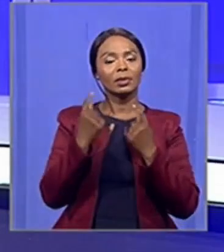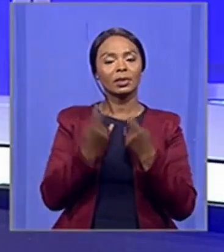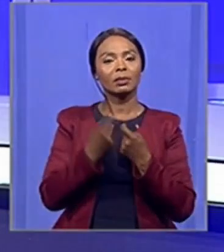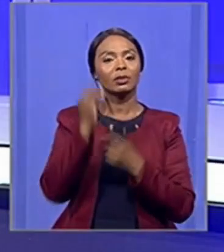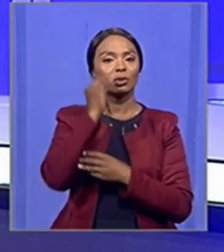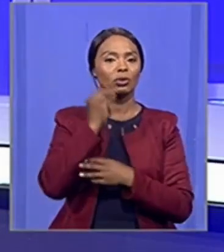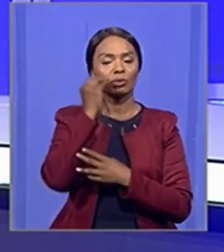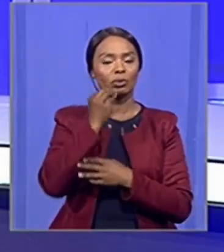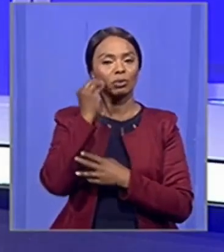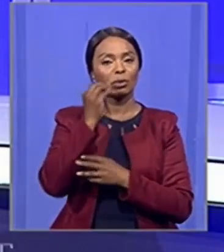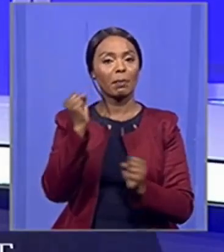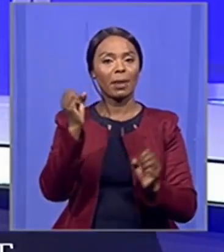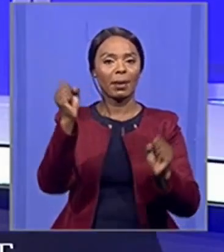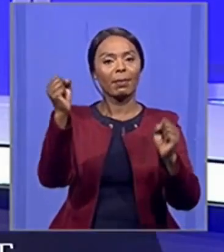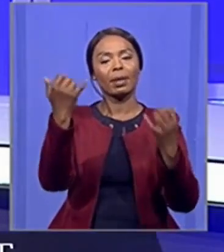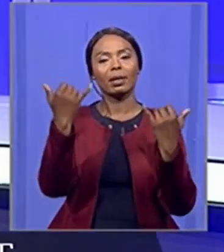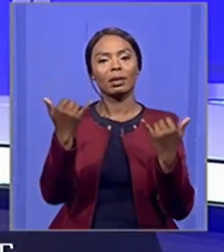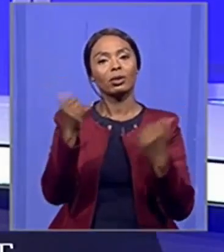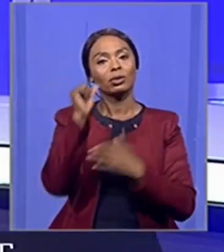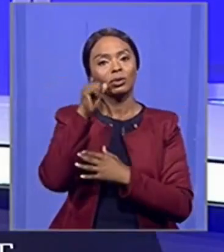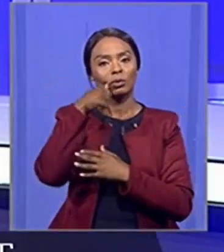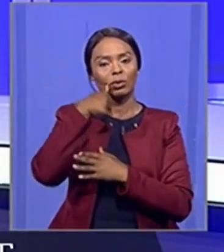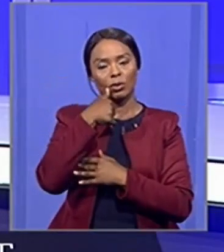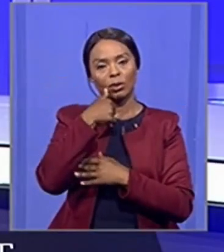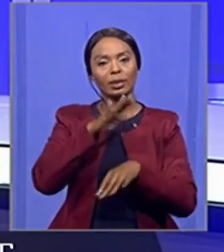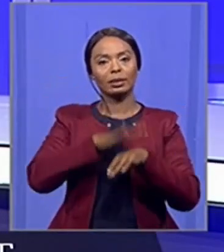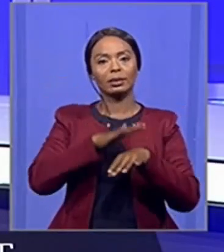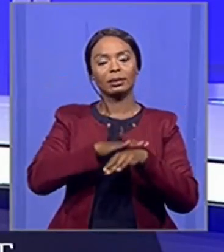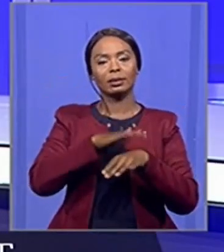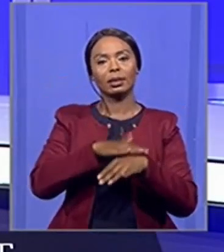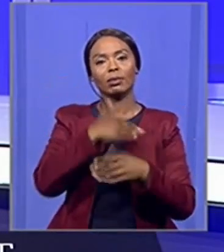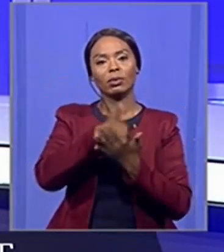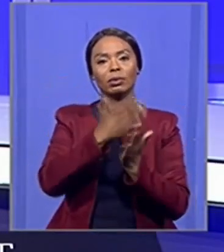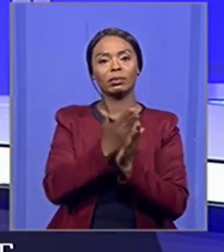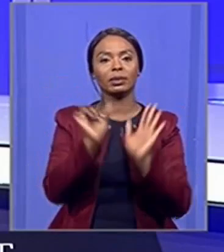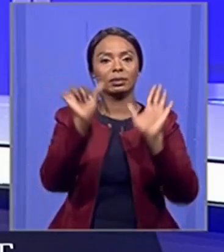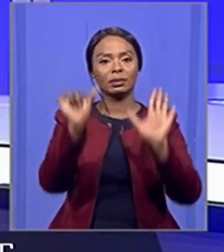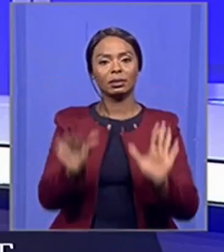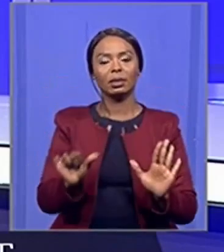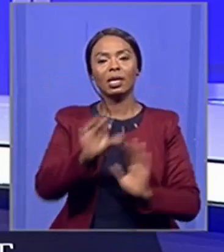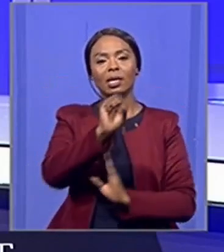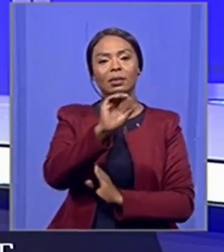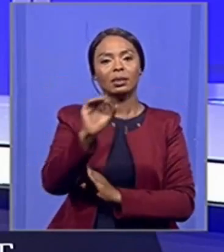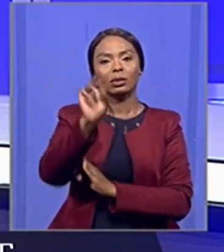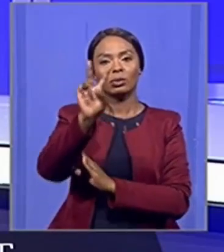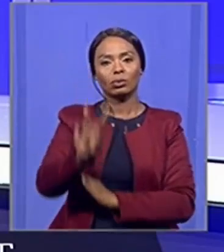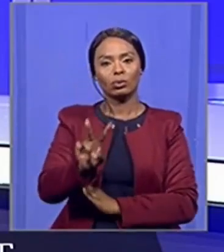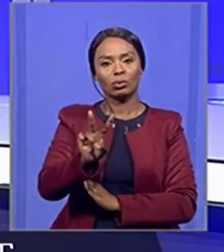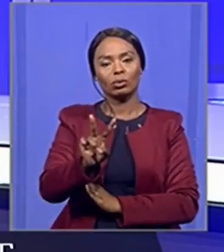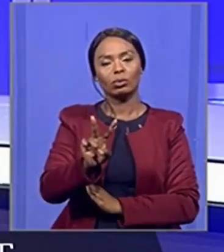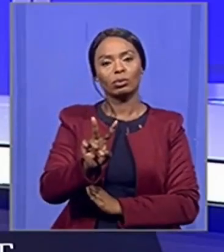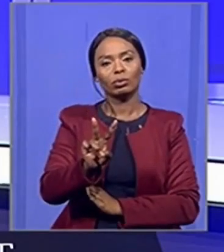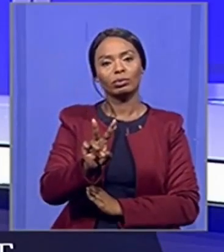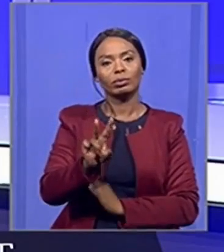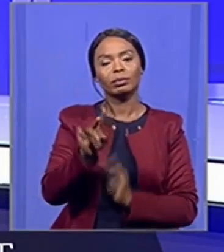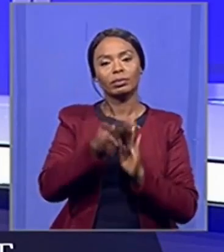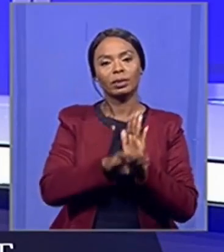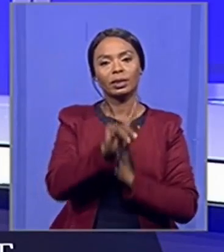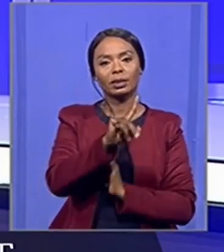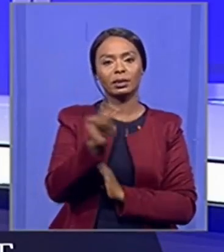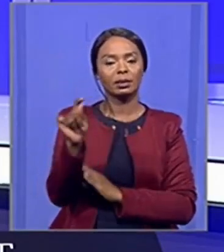ditaba tša Sesotho ba tla lesolela tšona go sasa ka kotara go tšwa go iri ya boselela mo go SABC2 le